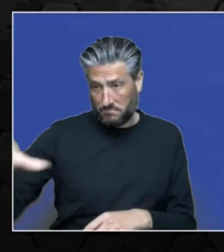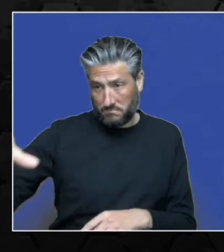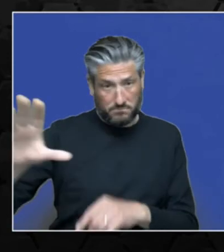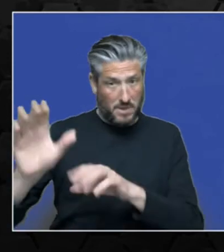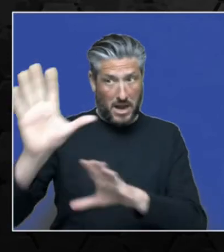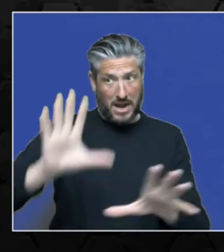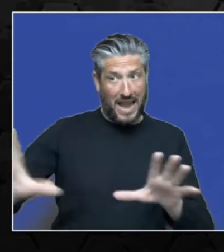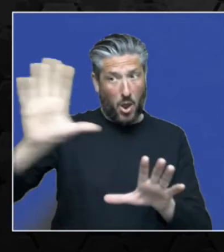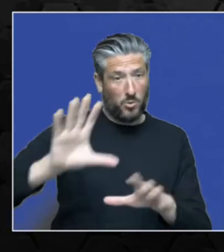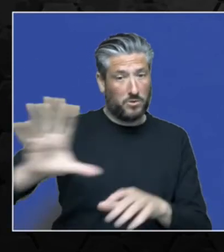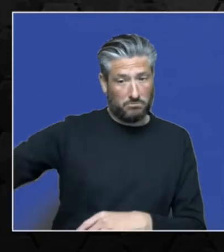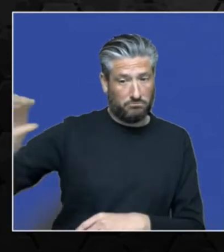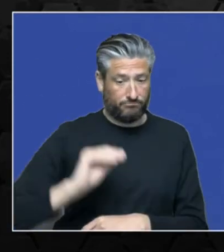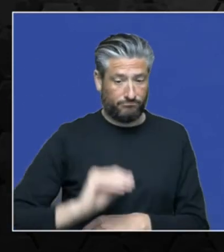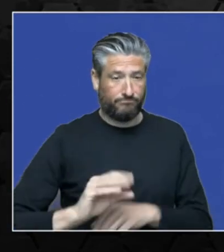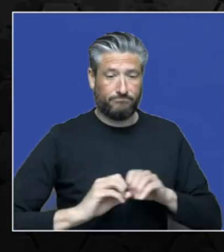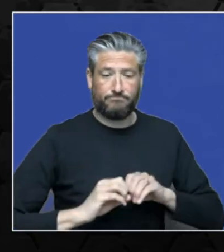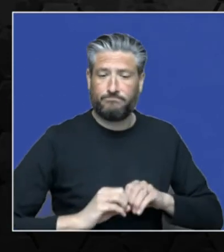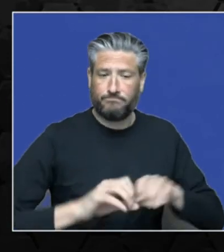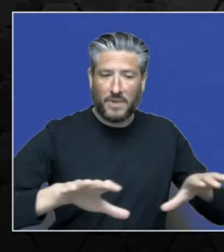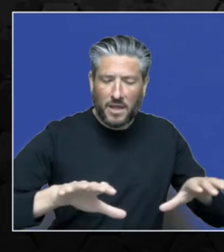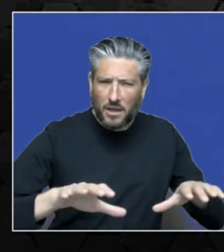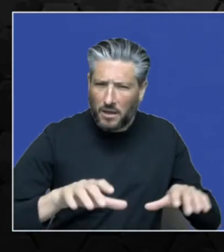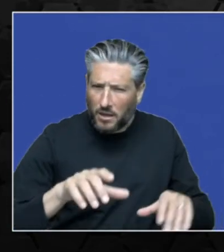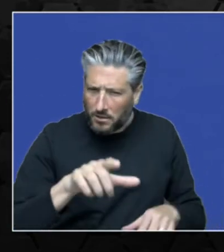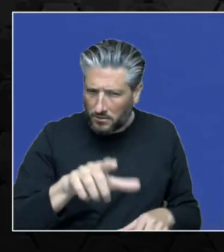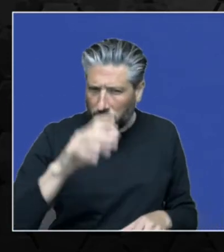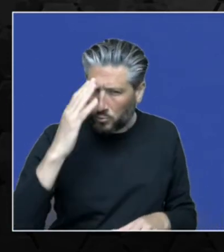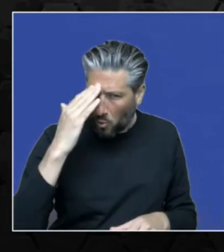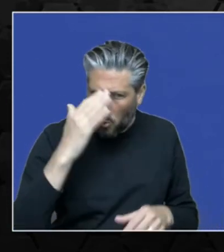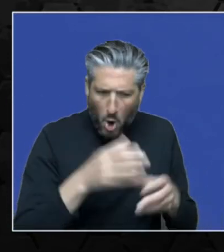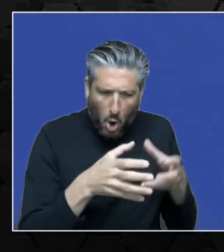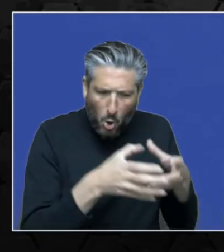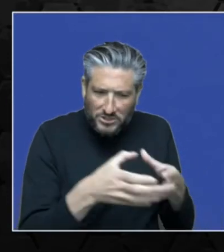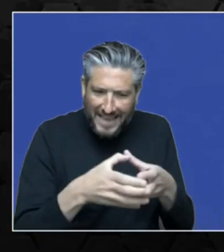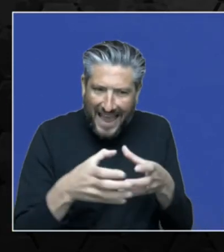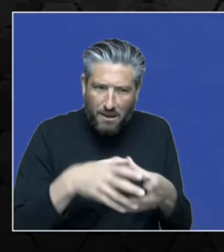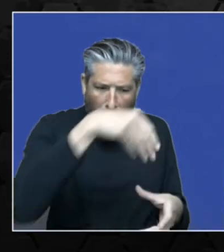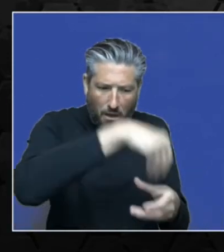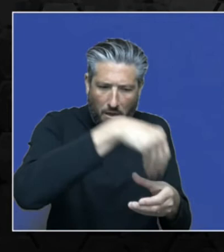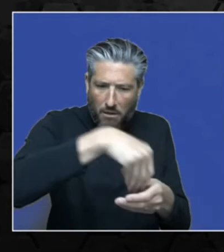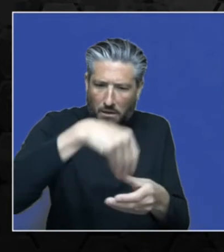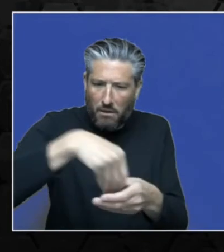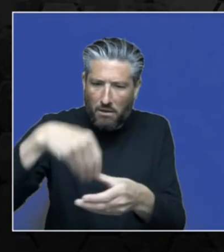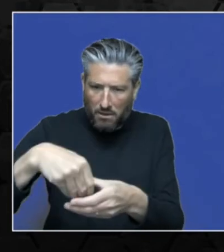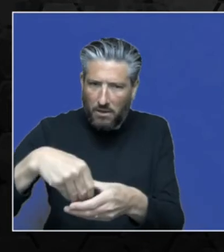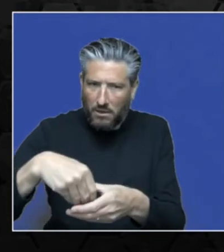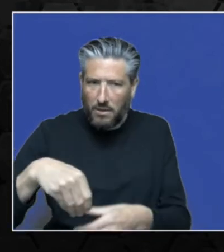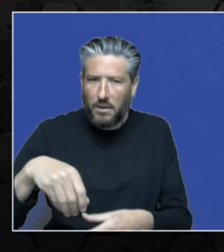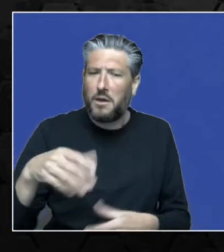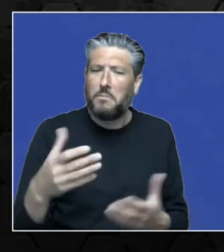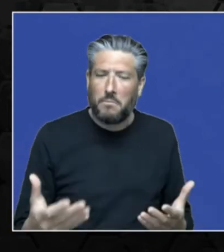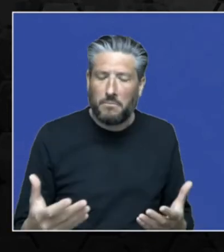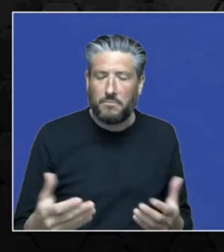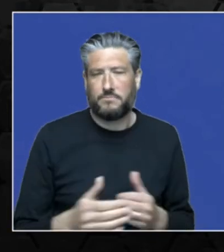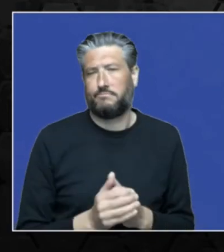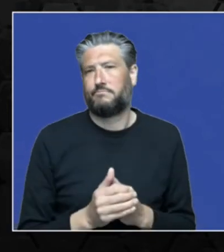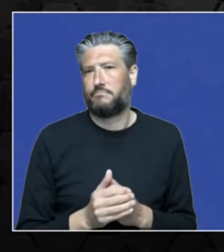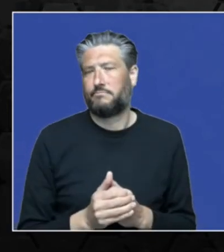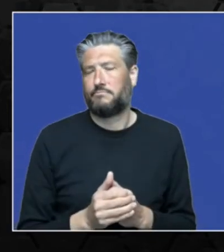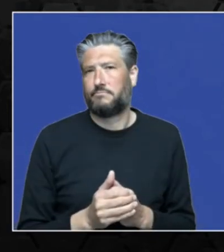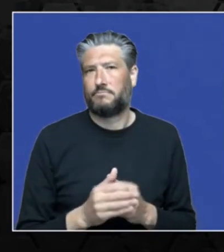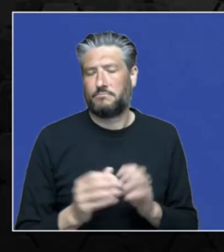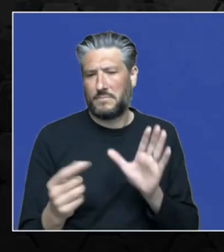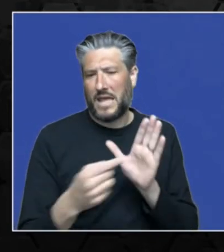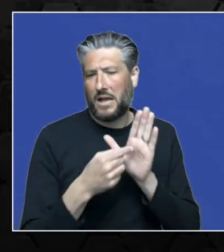containers. Now, for those of you who don't know what containers are, you might have heard about like, you have like your virtualizations versus like containerization. So